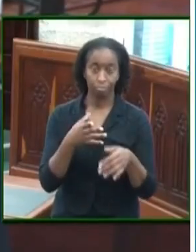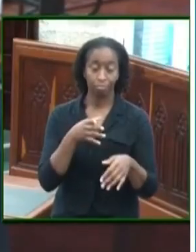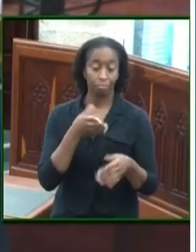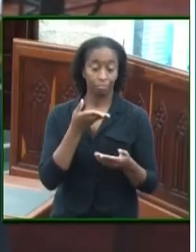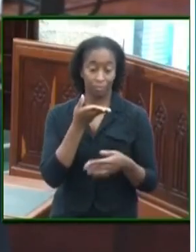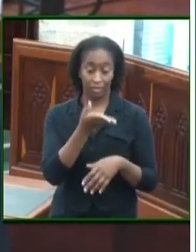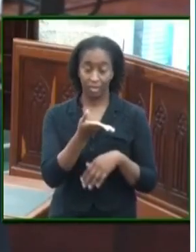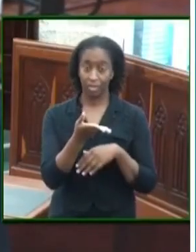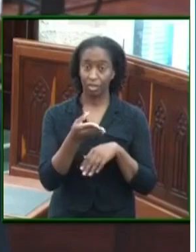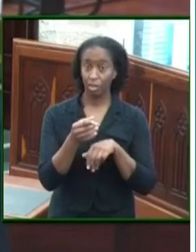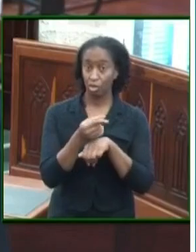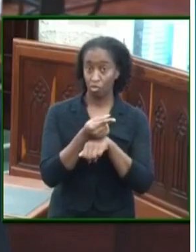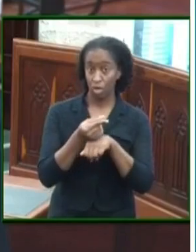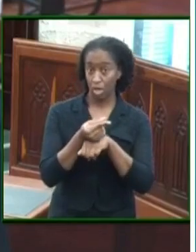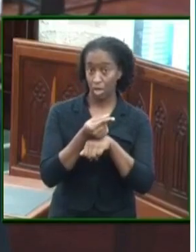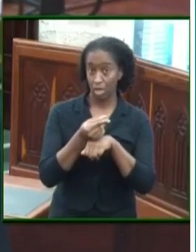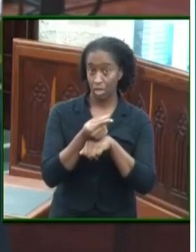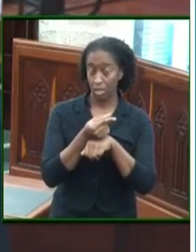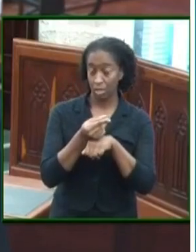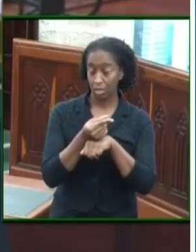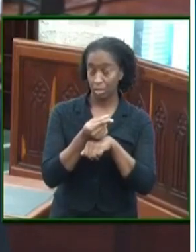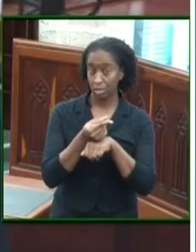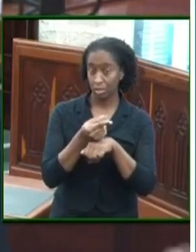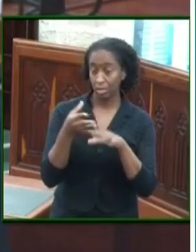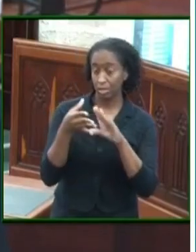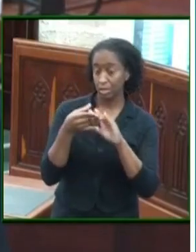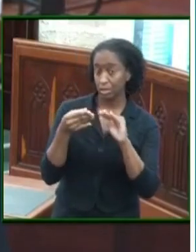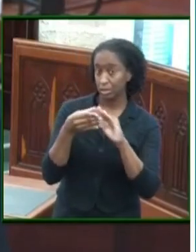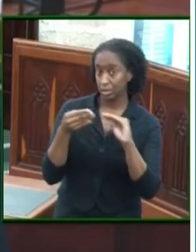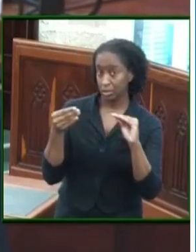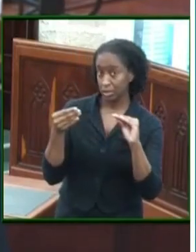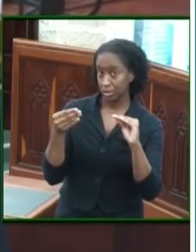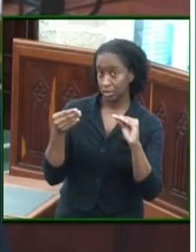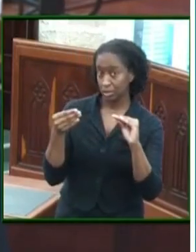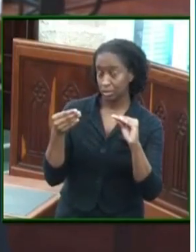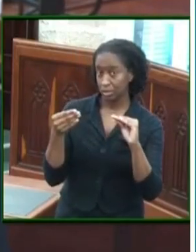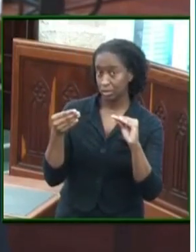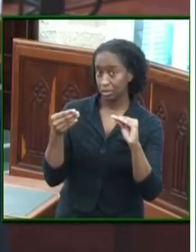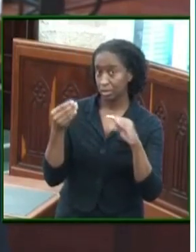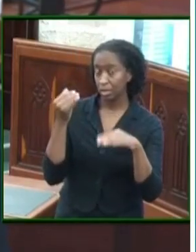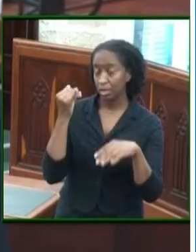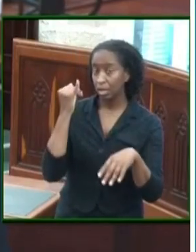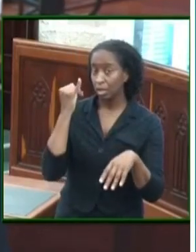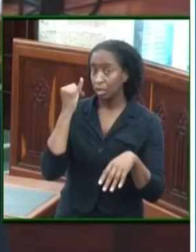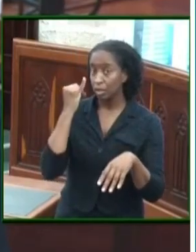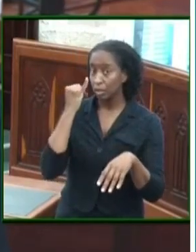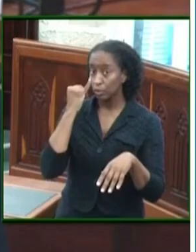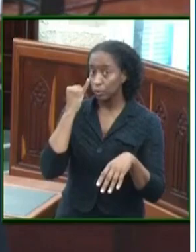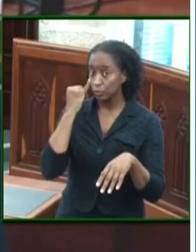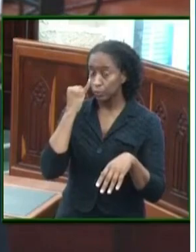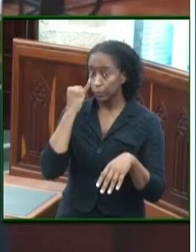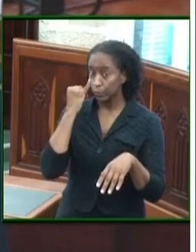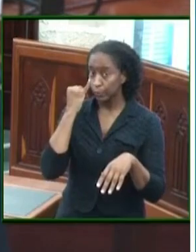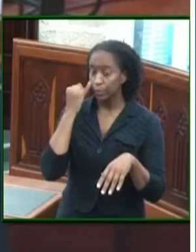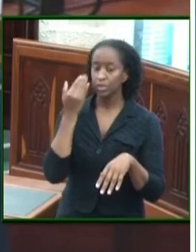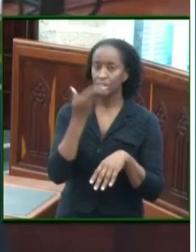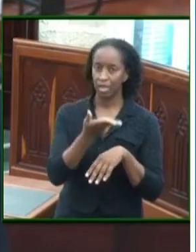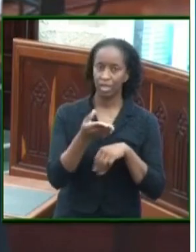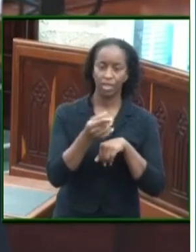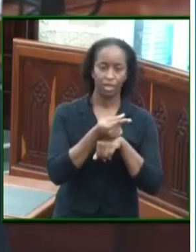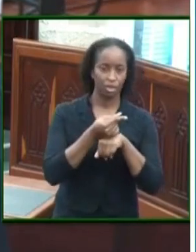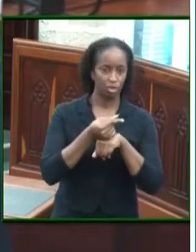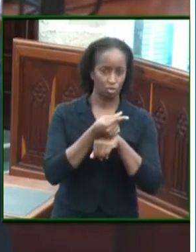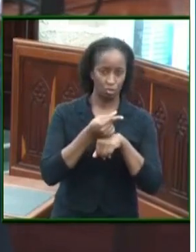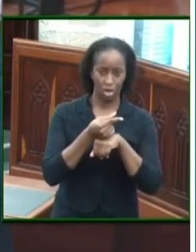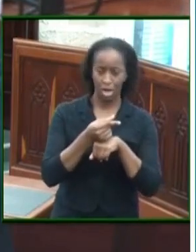that, if you took the Cubans out of their medical health system, their public health system in Grenada, you would be down to